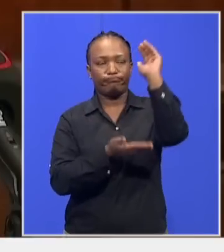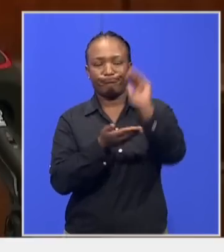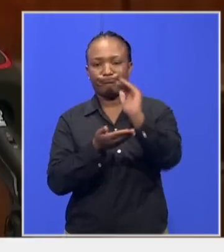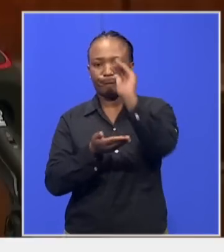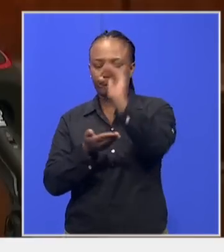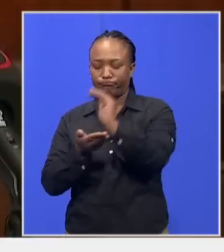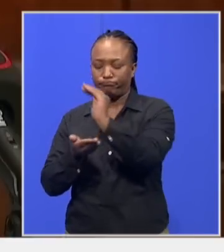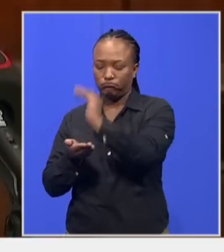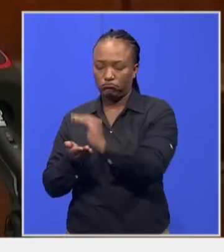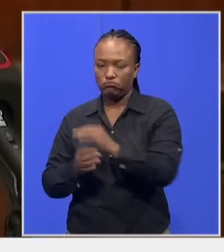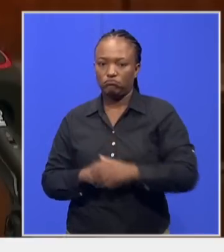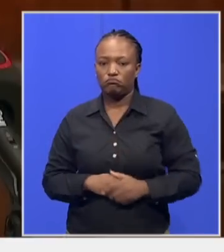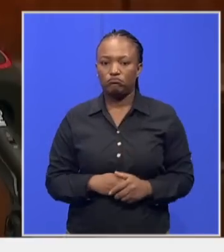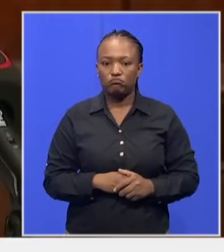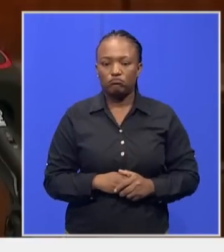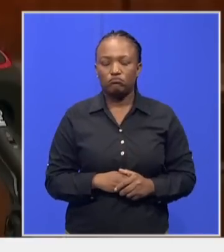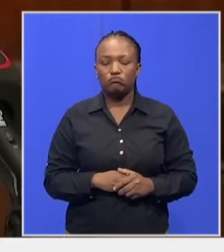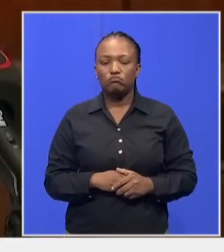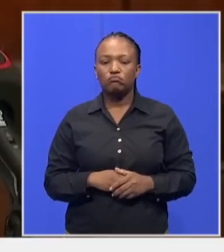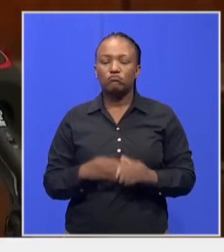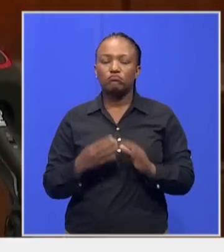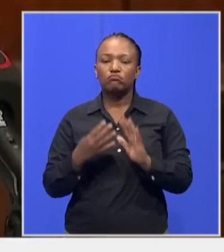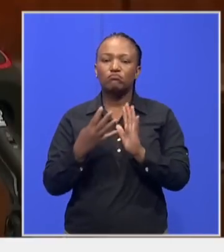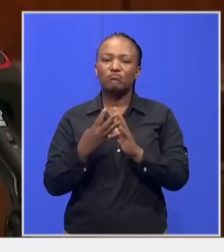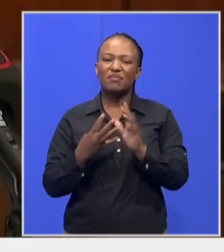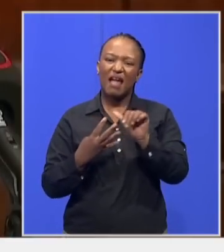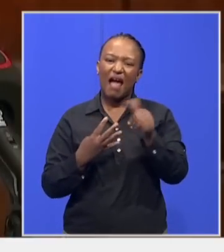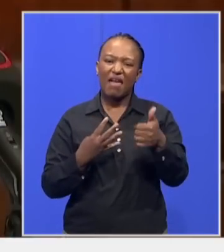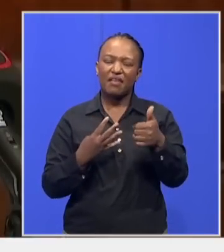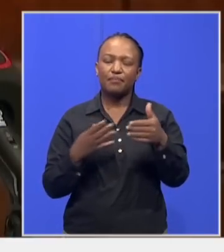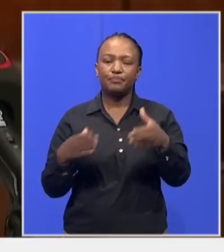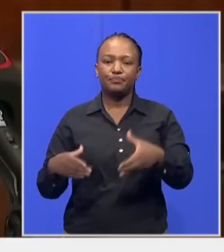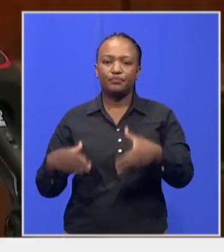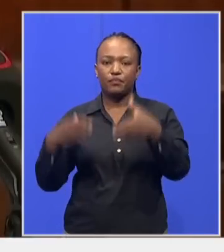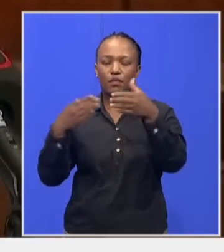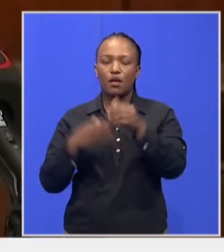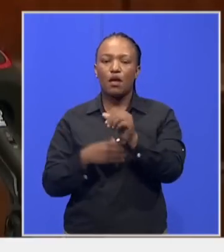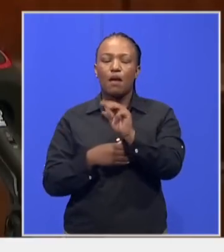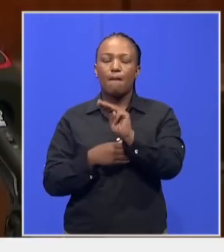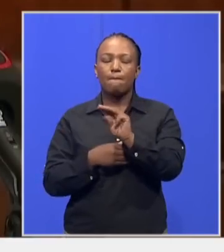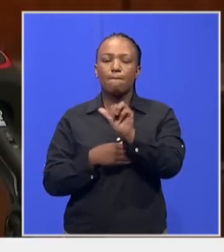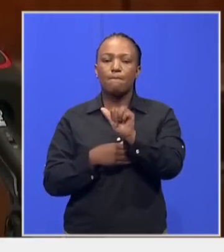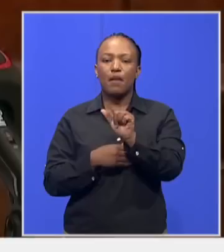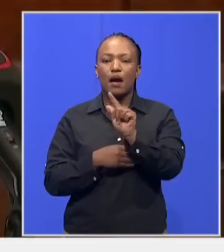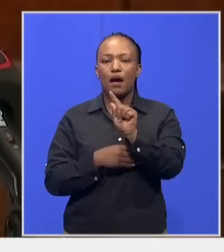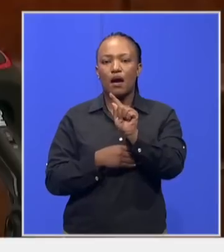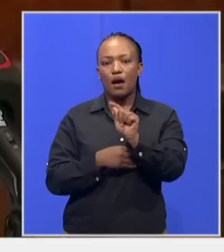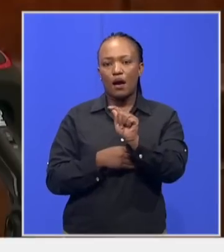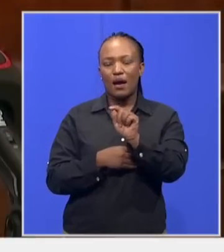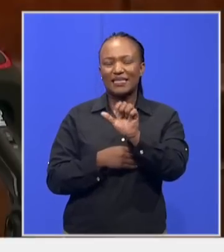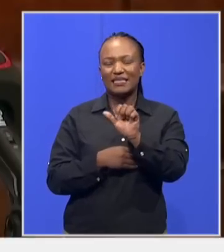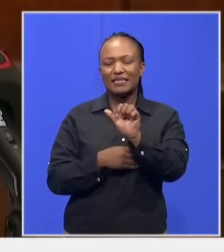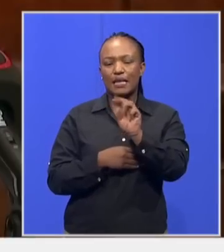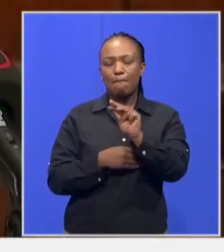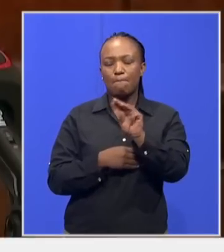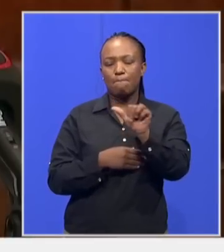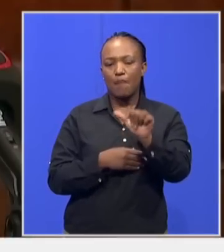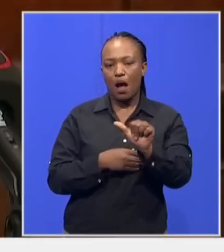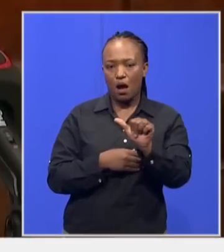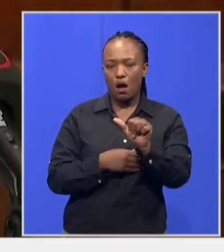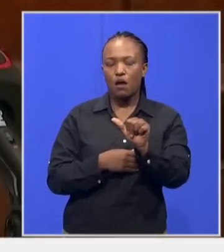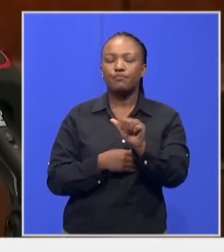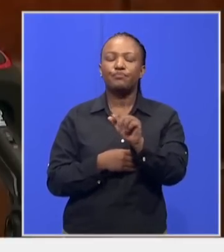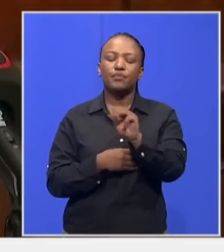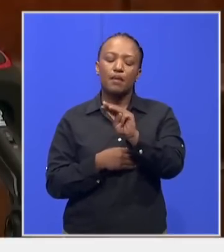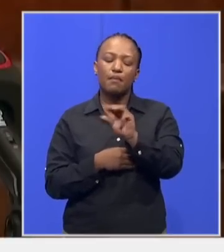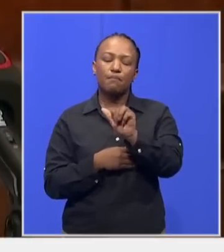is Matimba. This is one of our best performing stations, The energy availability factor is